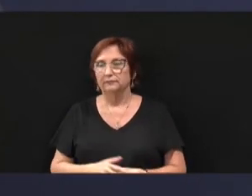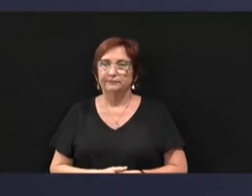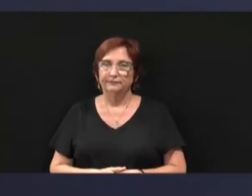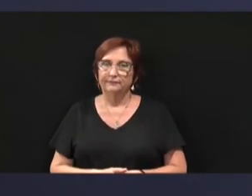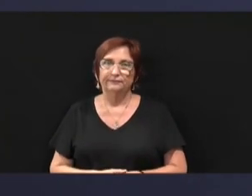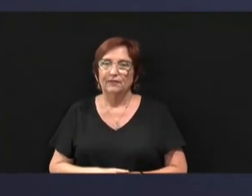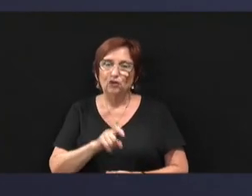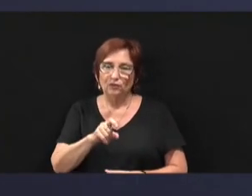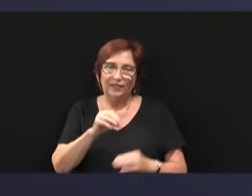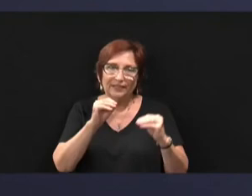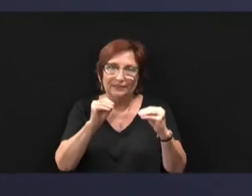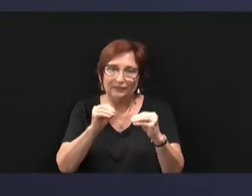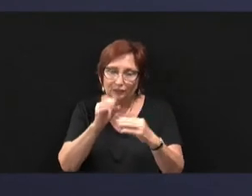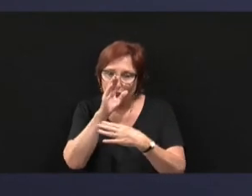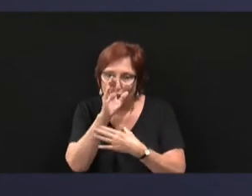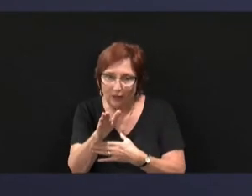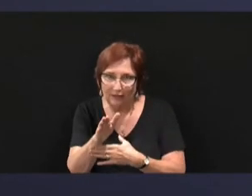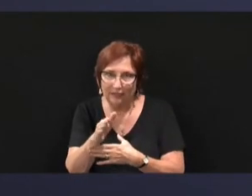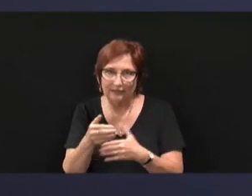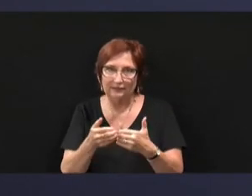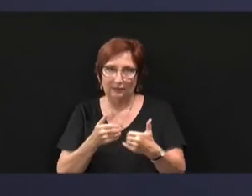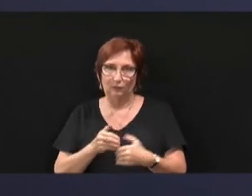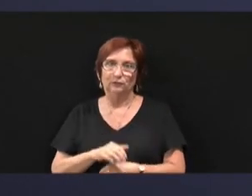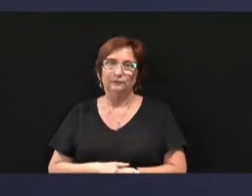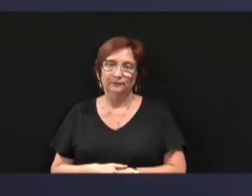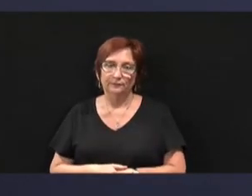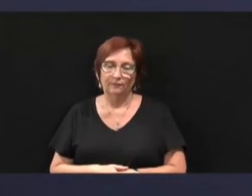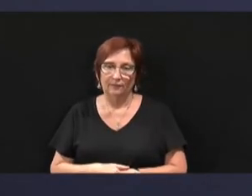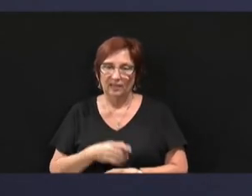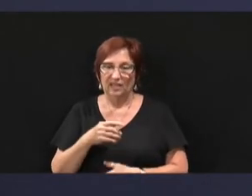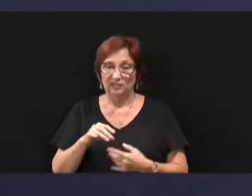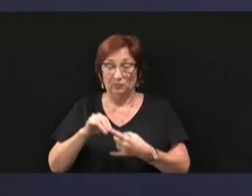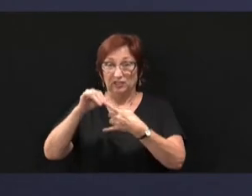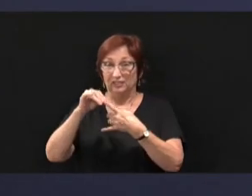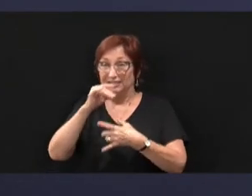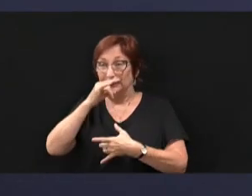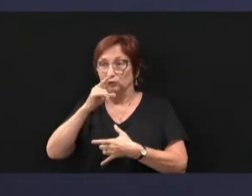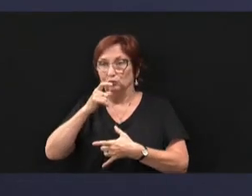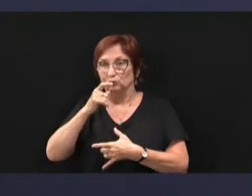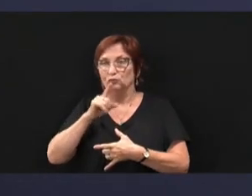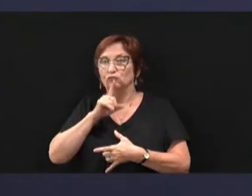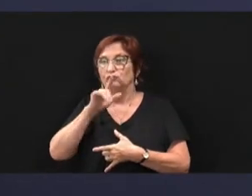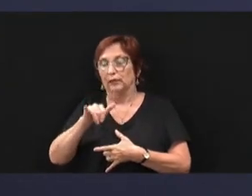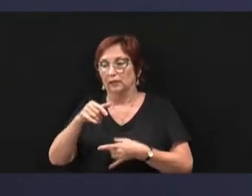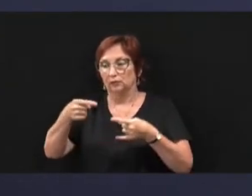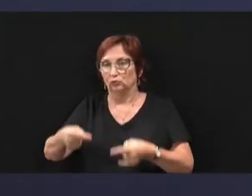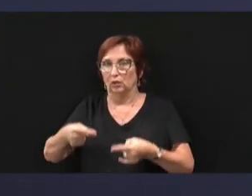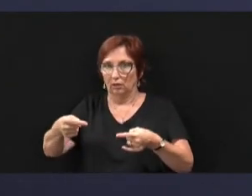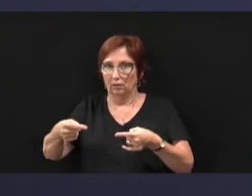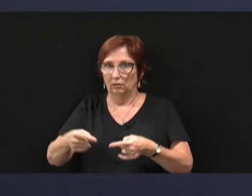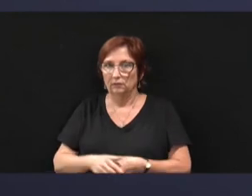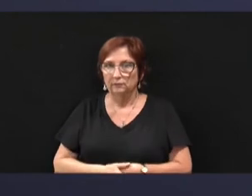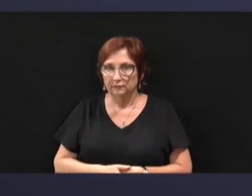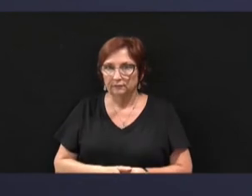You've got to teach them directly. They'll want for the kids that really struggle. Okay, I'm kind of getting ahead of myself a little bit.